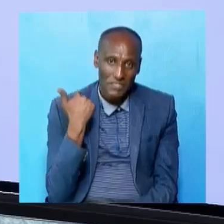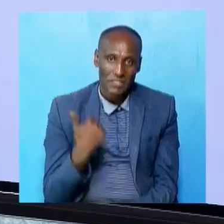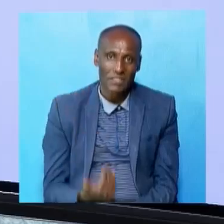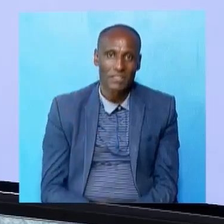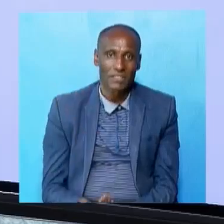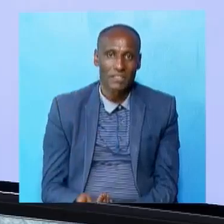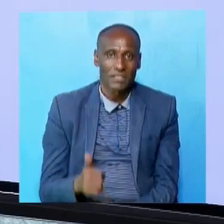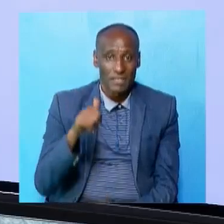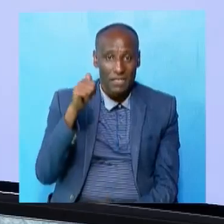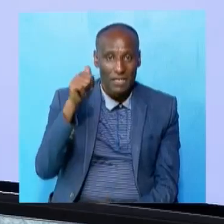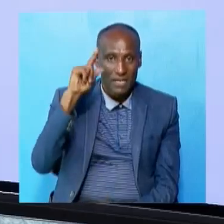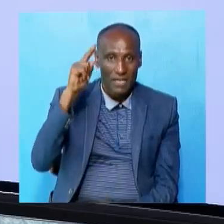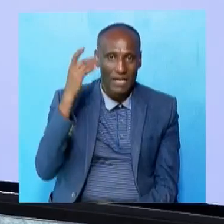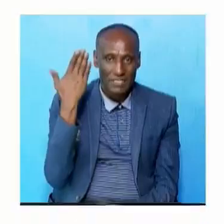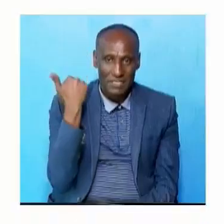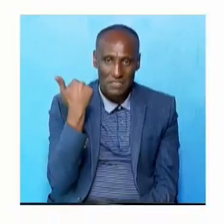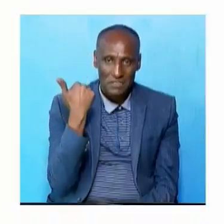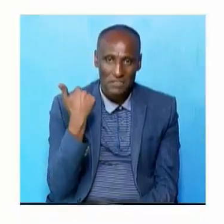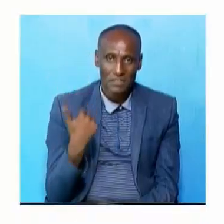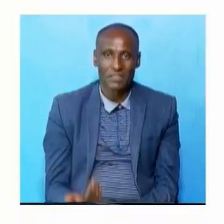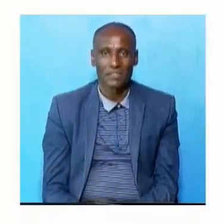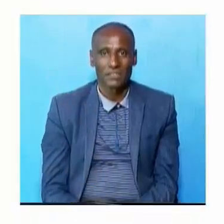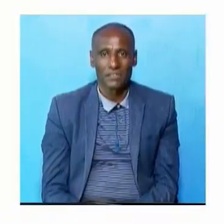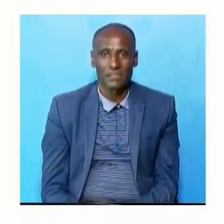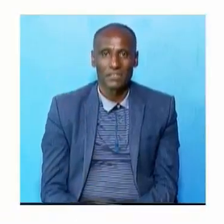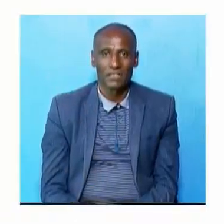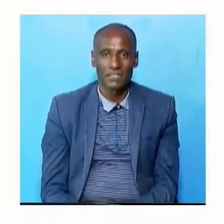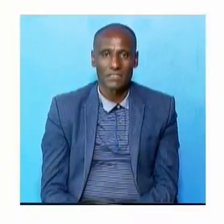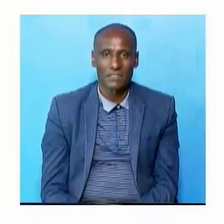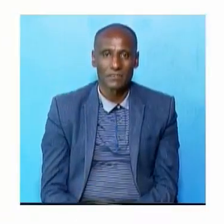Simple past. Very good. When they asked.